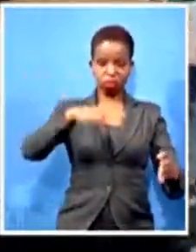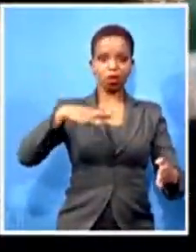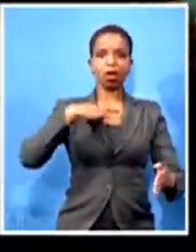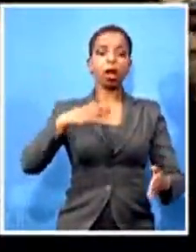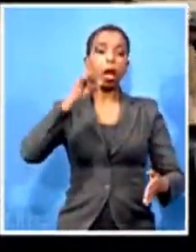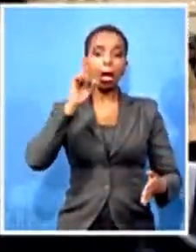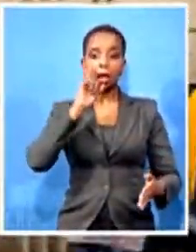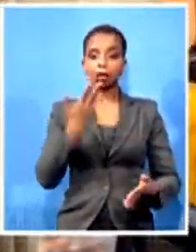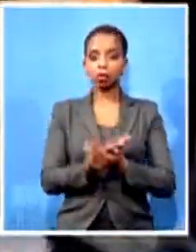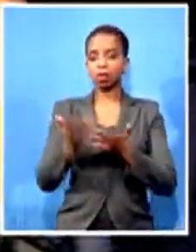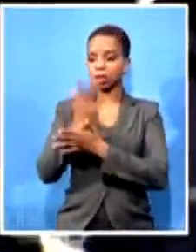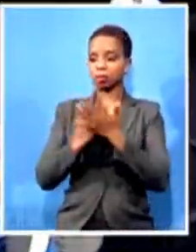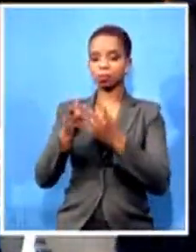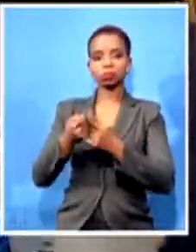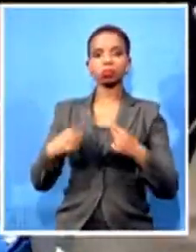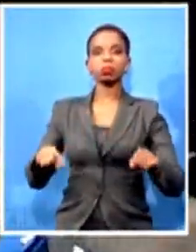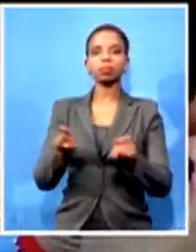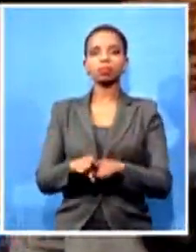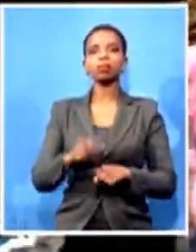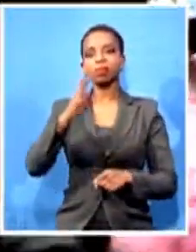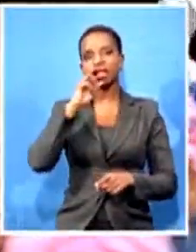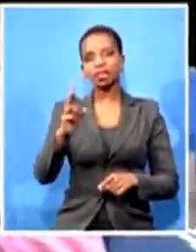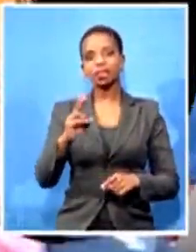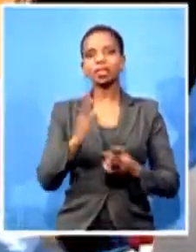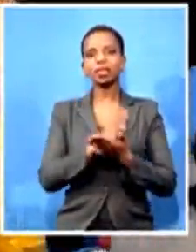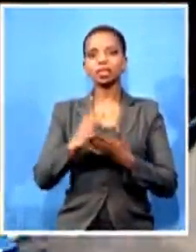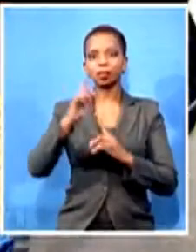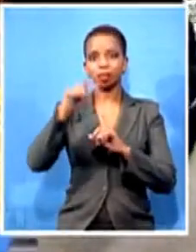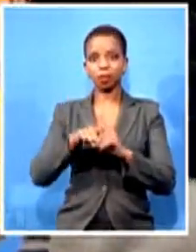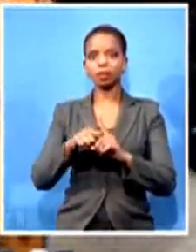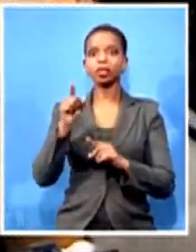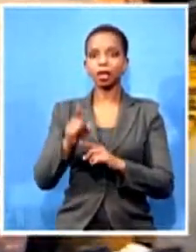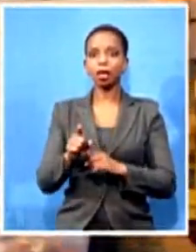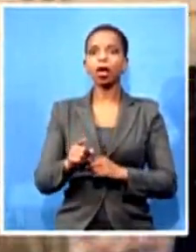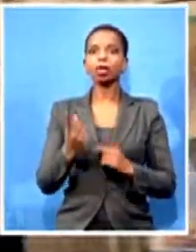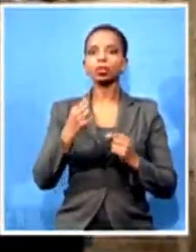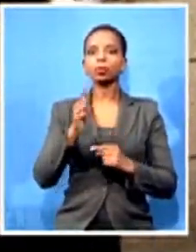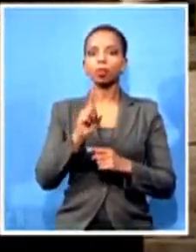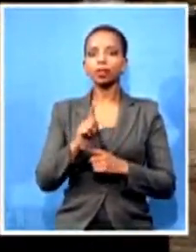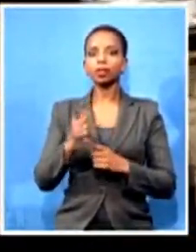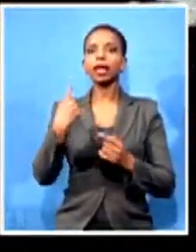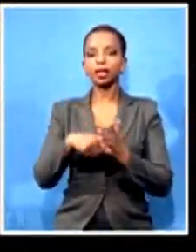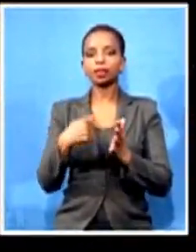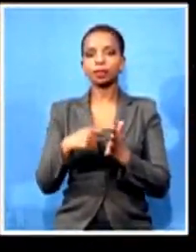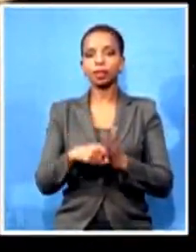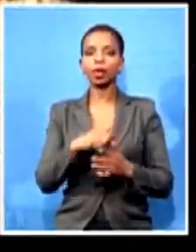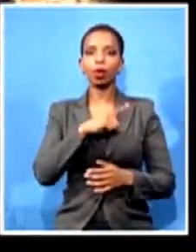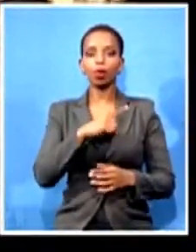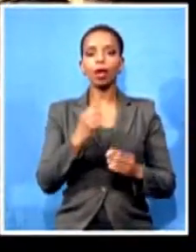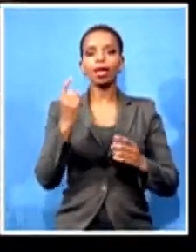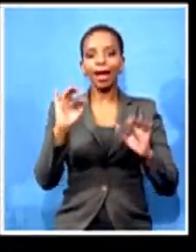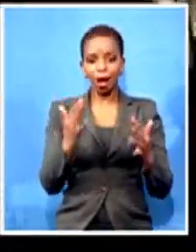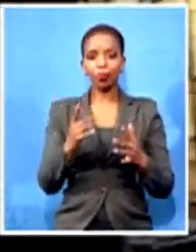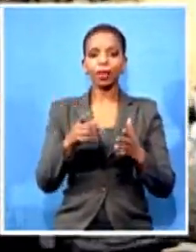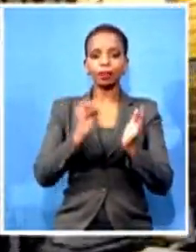some of their items, as well as maybe break down how they determine the prices for each of these items. It's